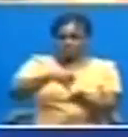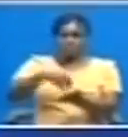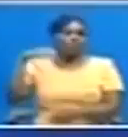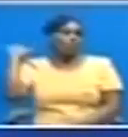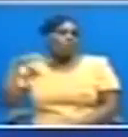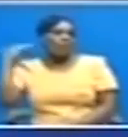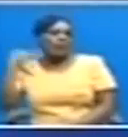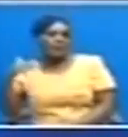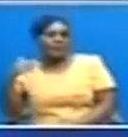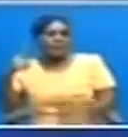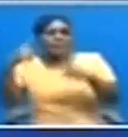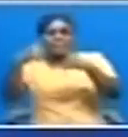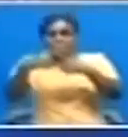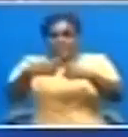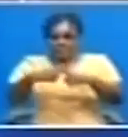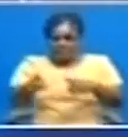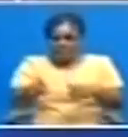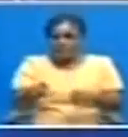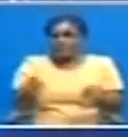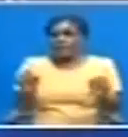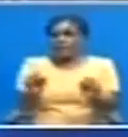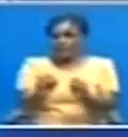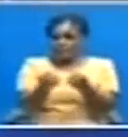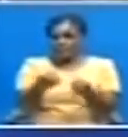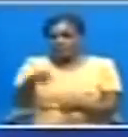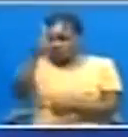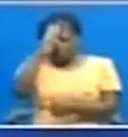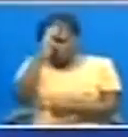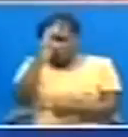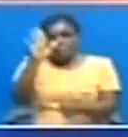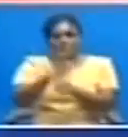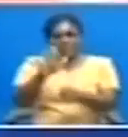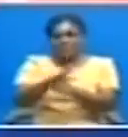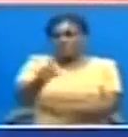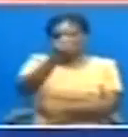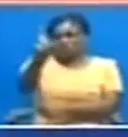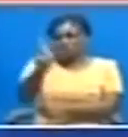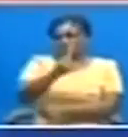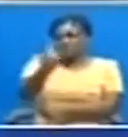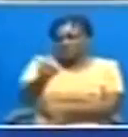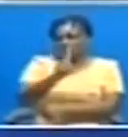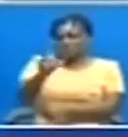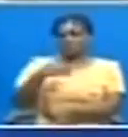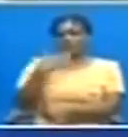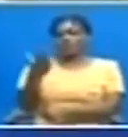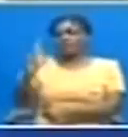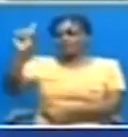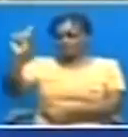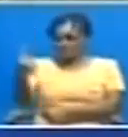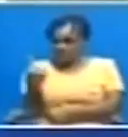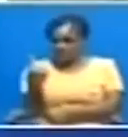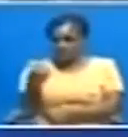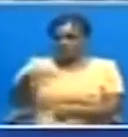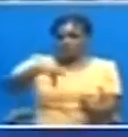activities. However, the manner in which the incident was handled by the police left too many questions unanswered. First, it